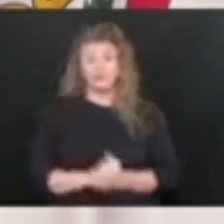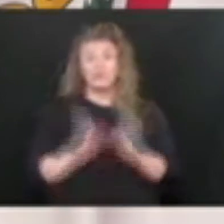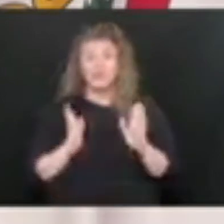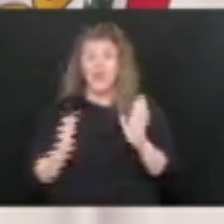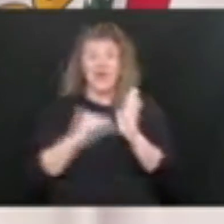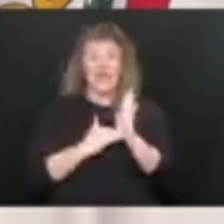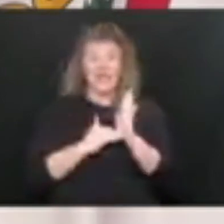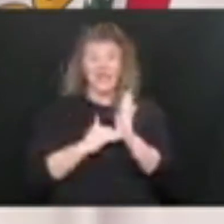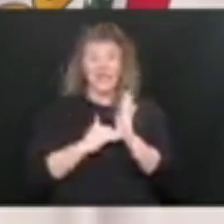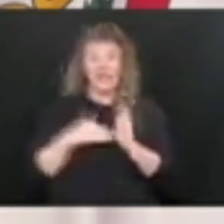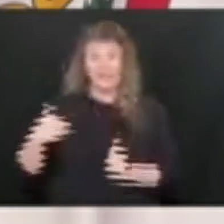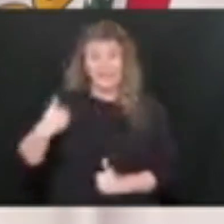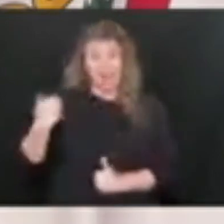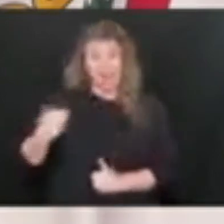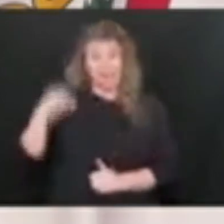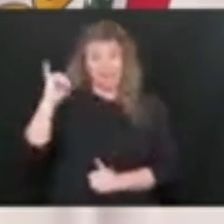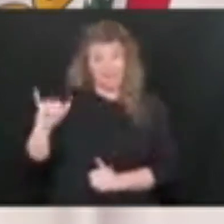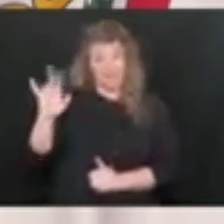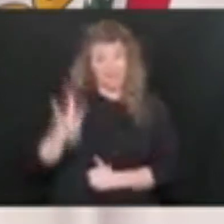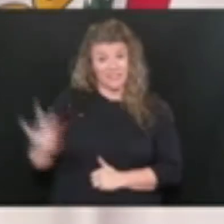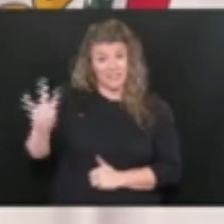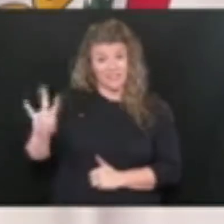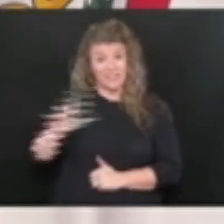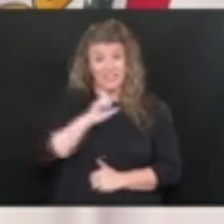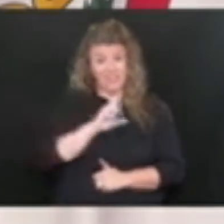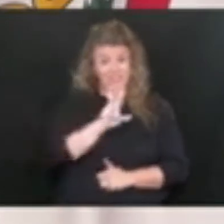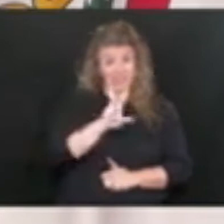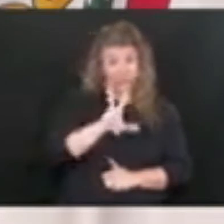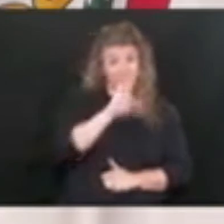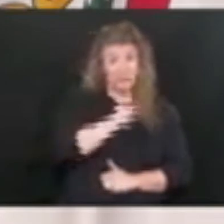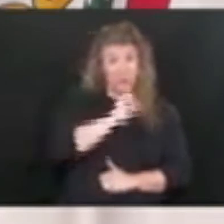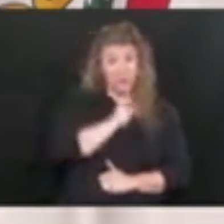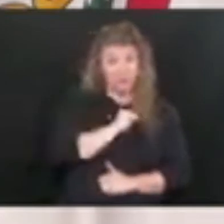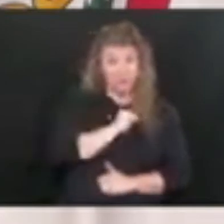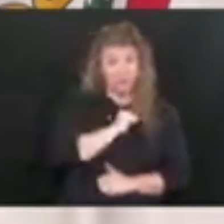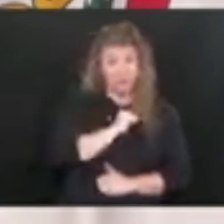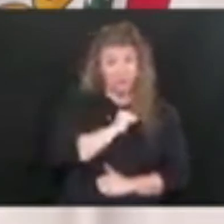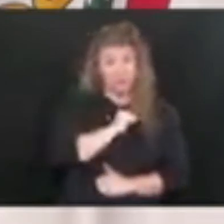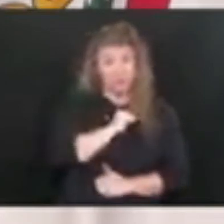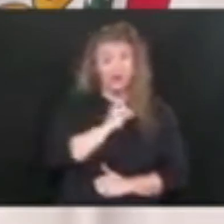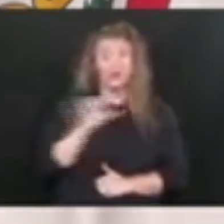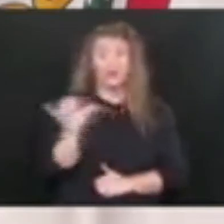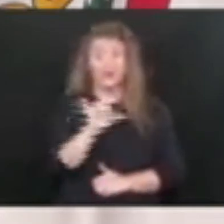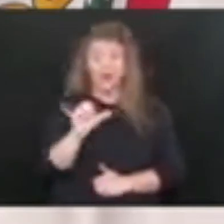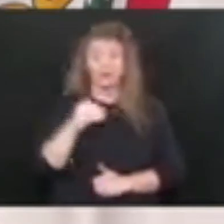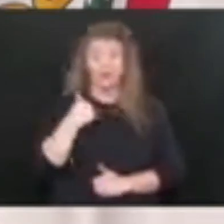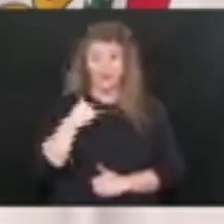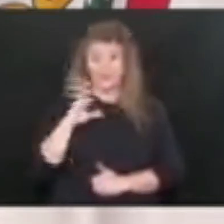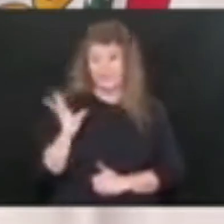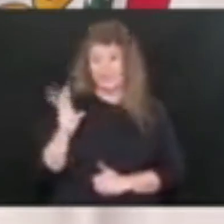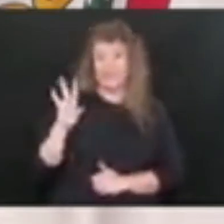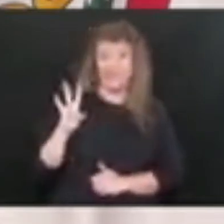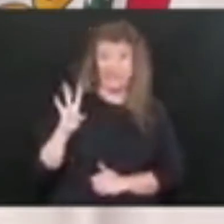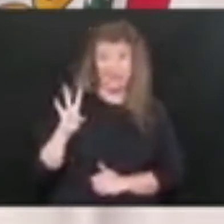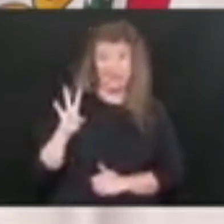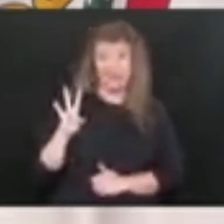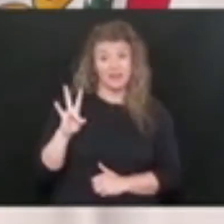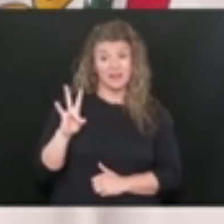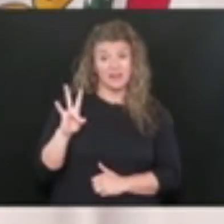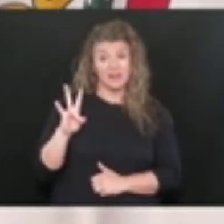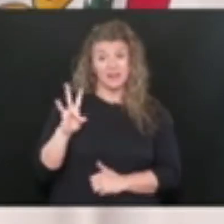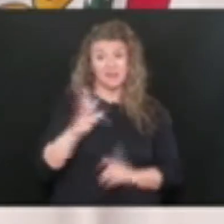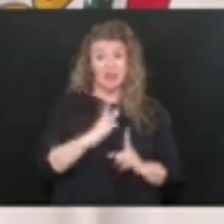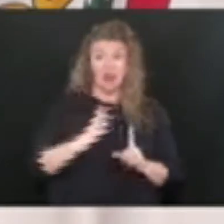Again, the youngest of all these folks is a 63-year-old. We also have a 67-year-old, all the way up